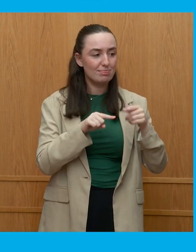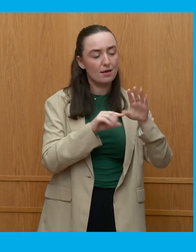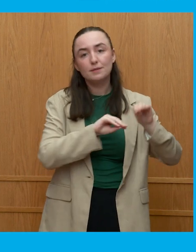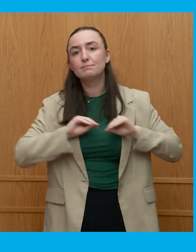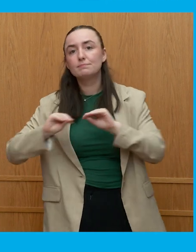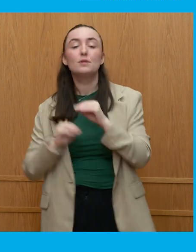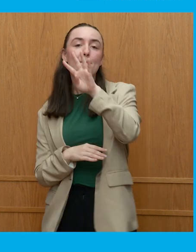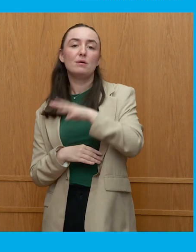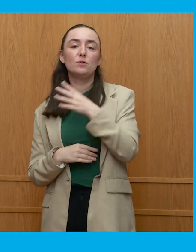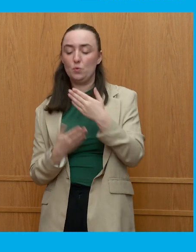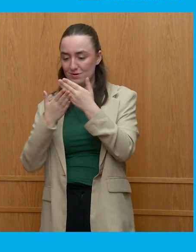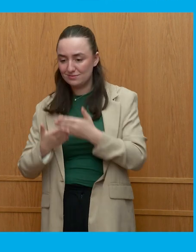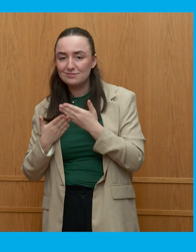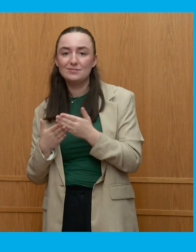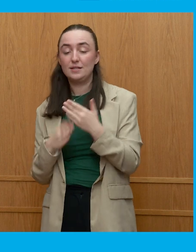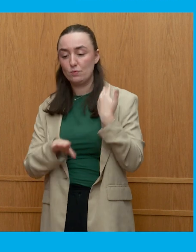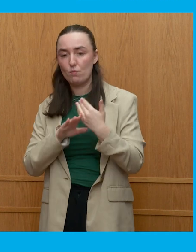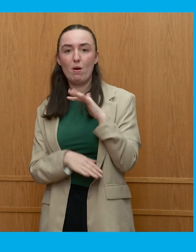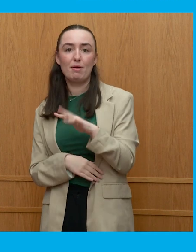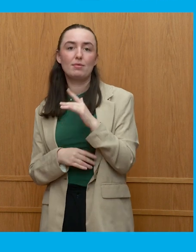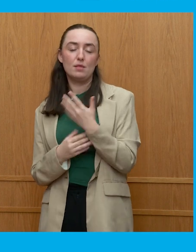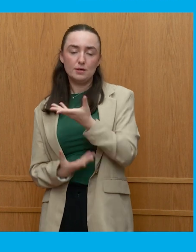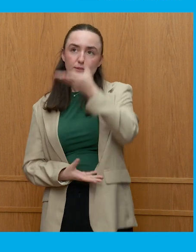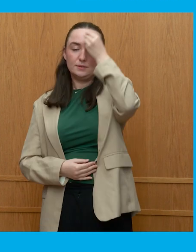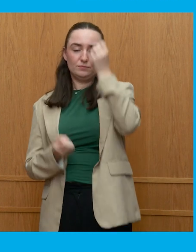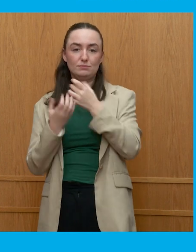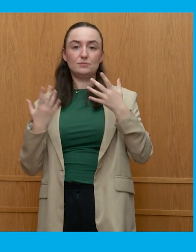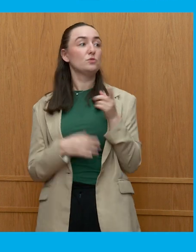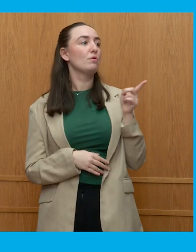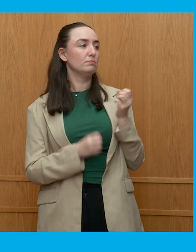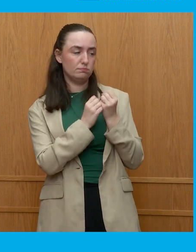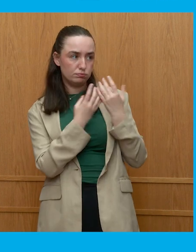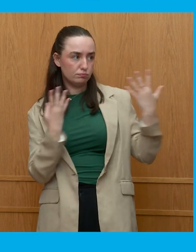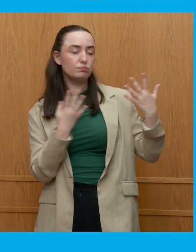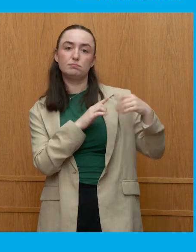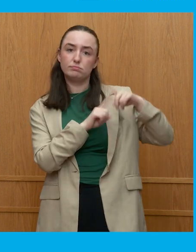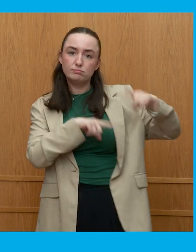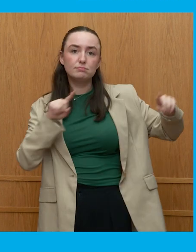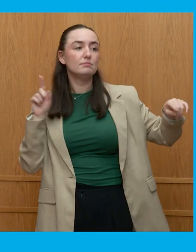Barcelona. So they have a good range of contributions to our talk.